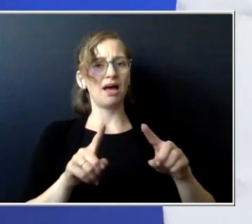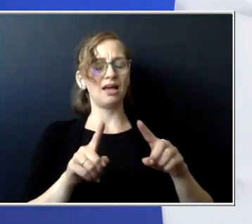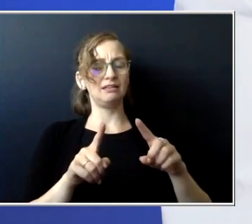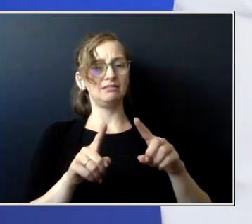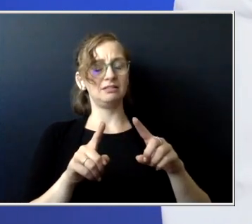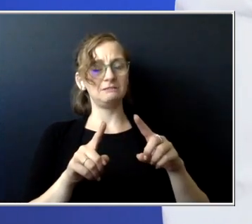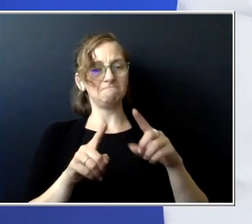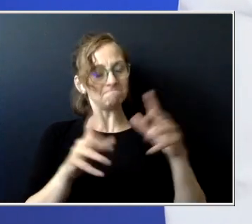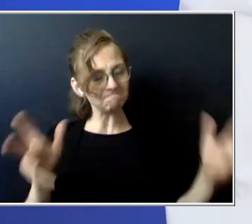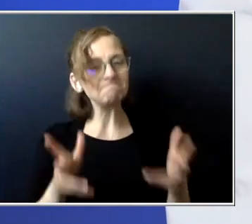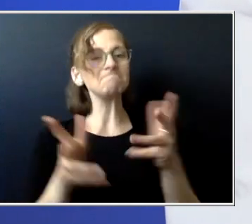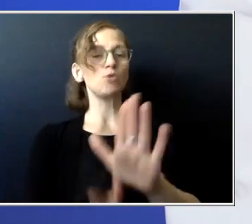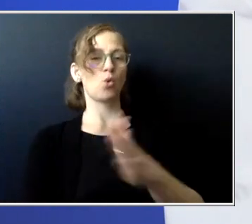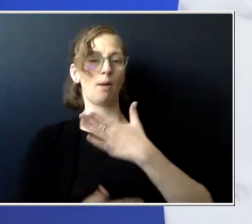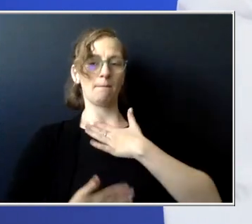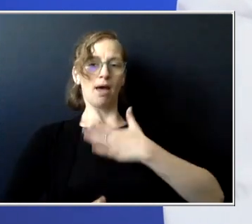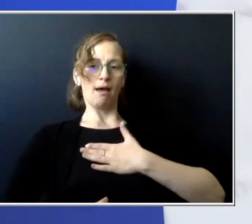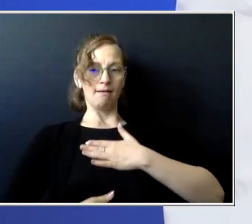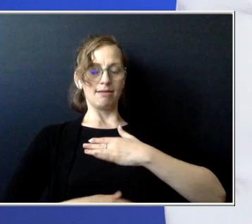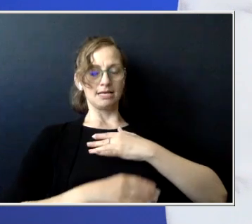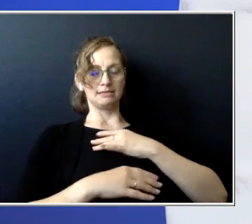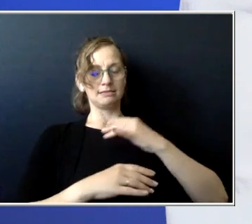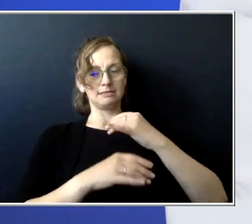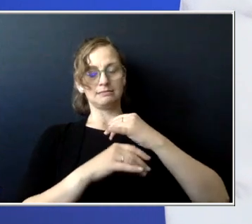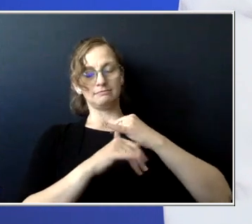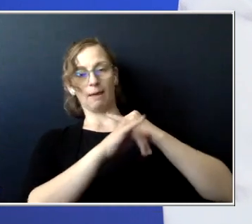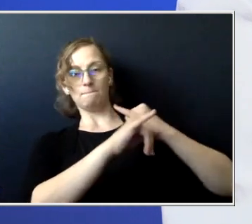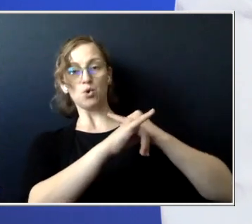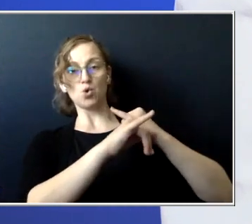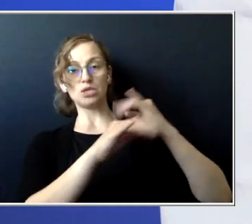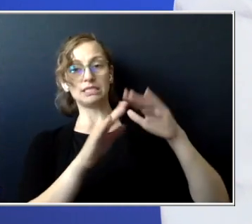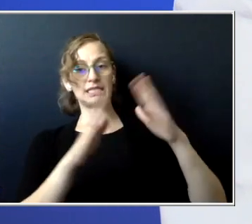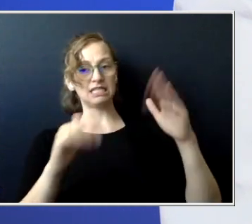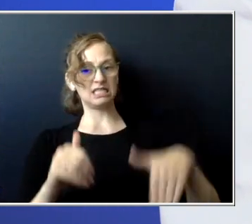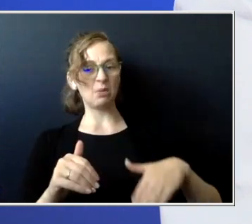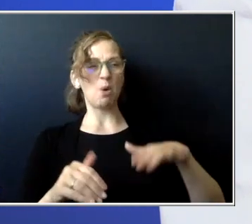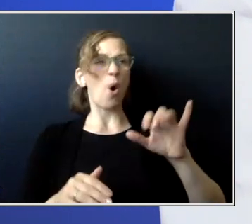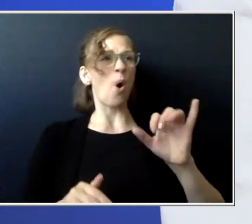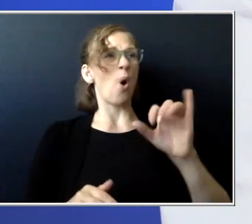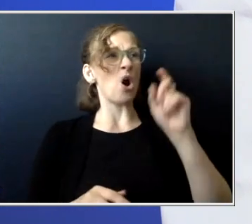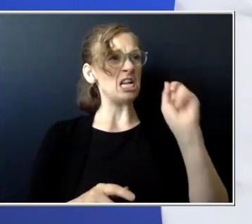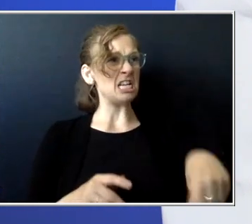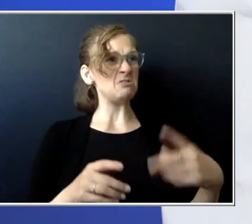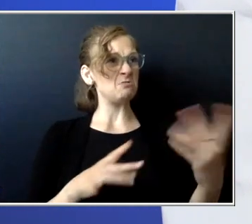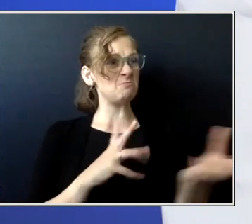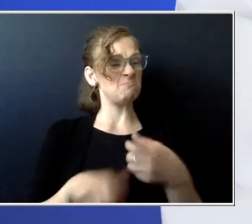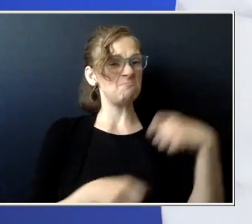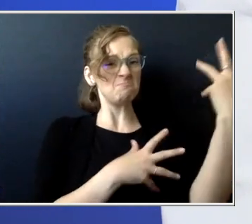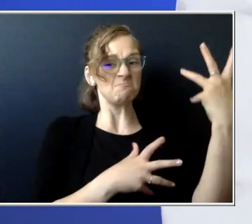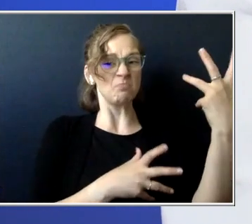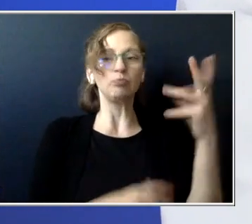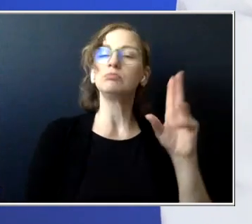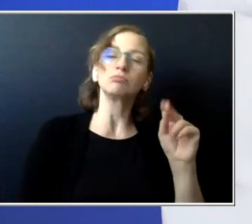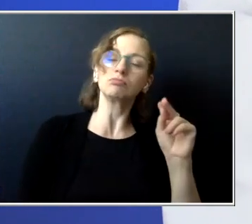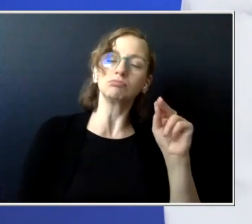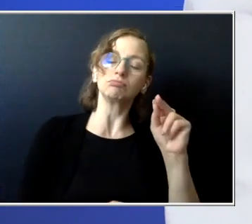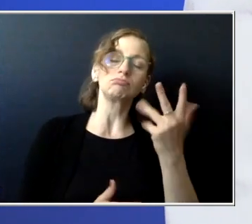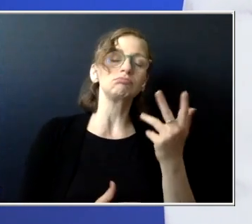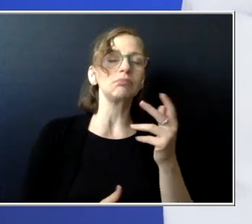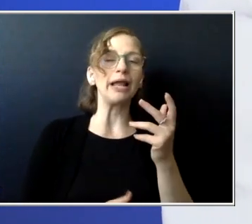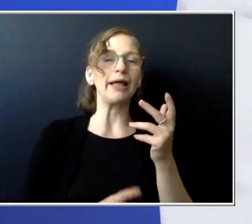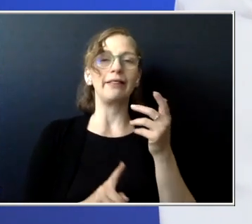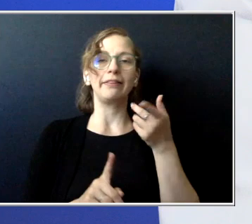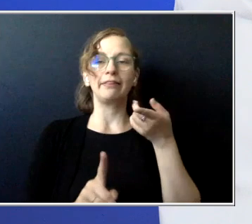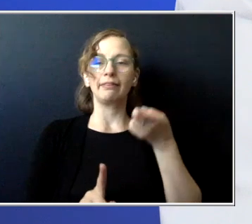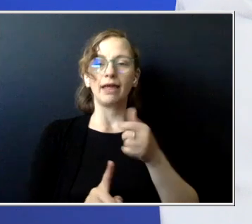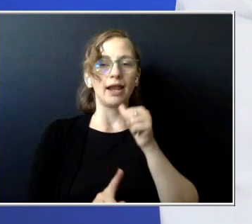to identify this as not self, this doesn't have the requisite sort of makeup to stimulate that